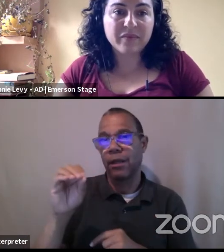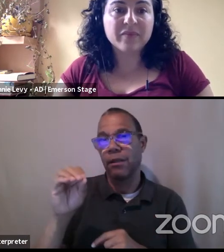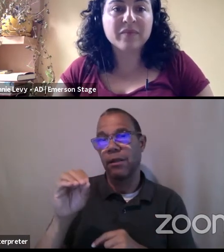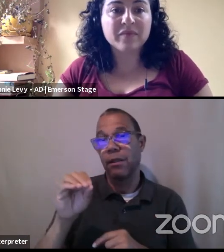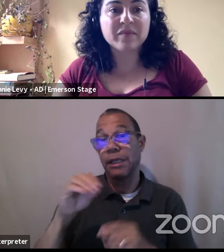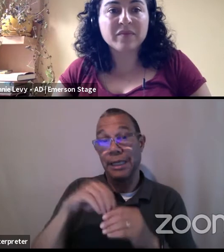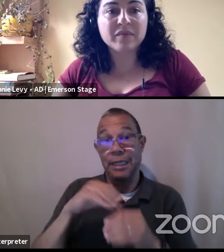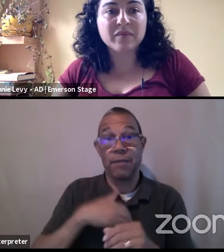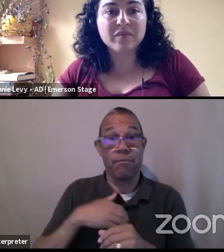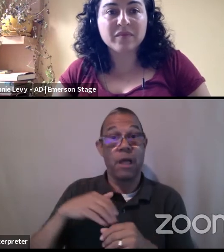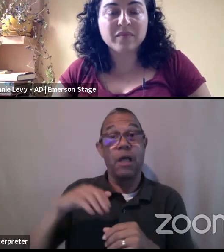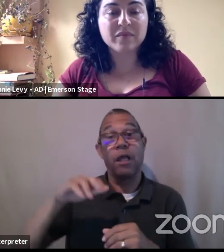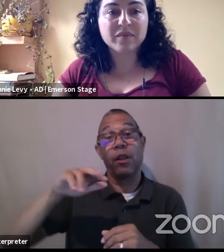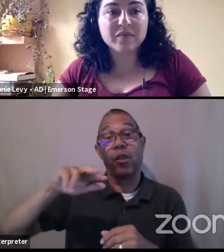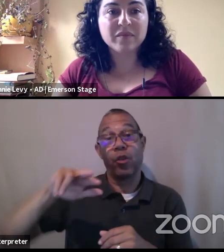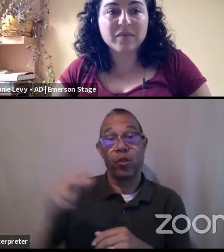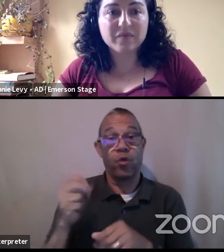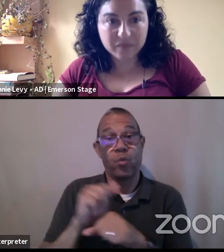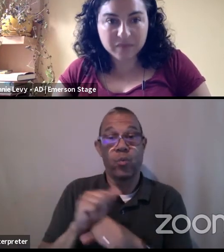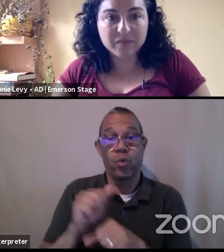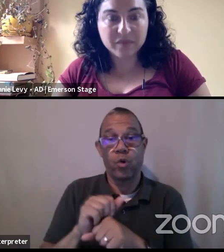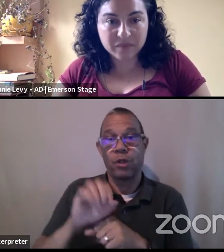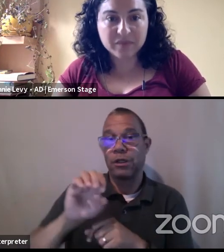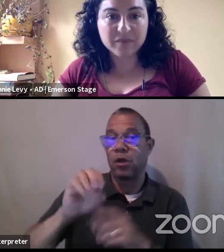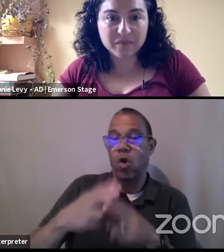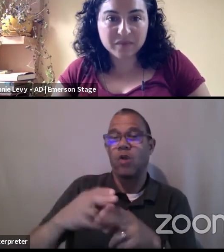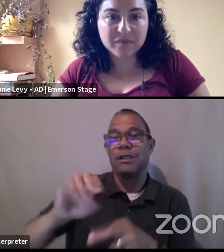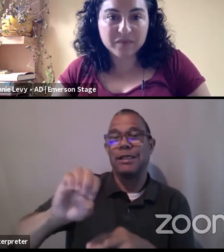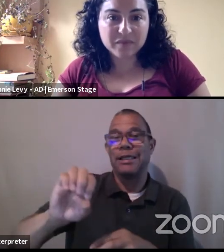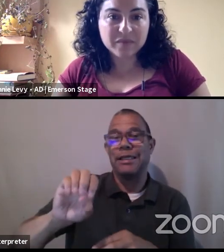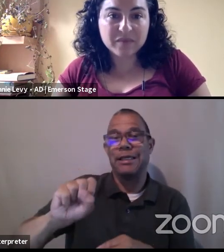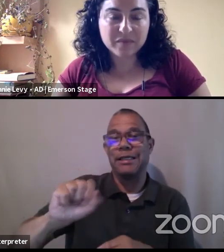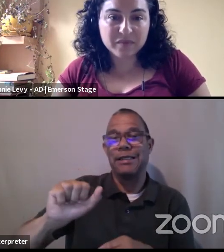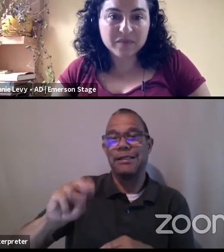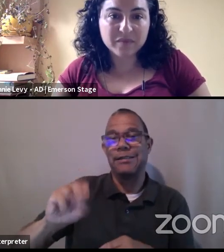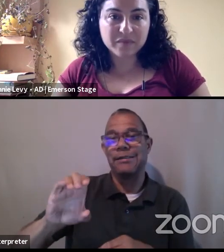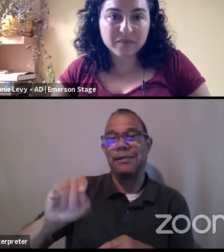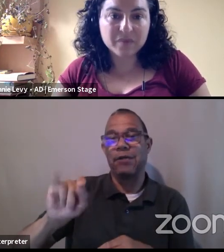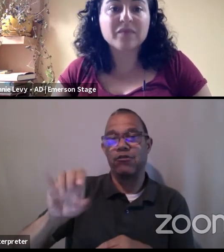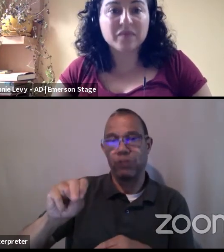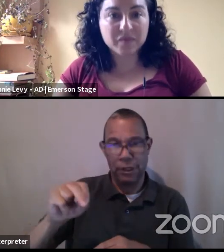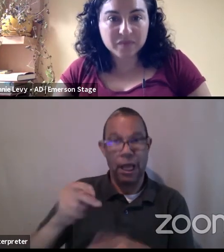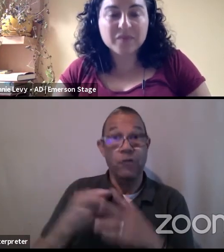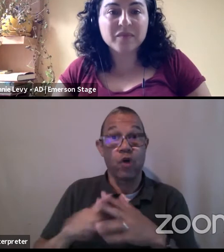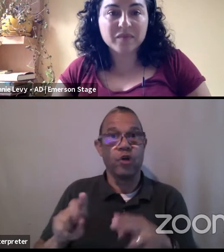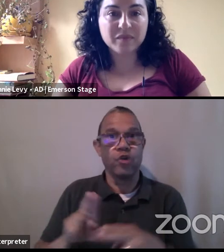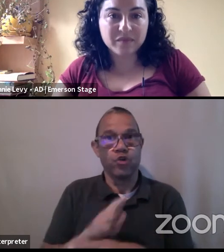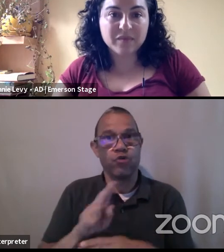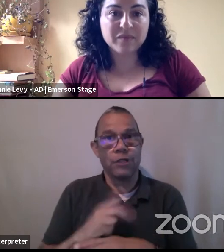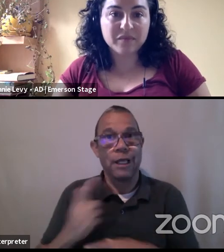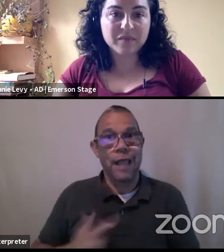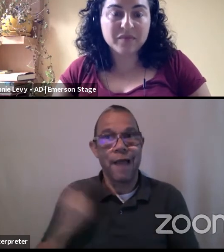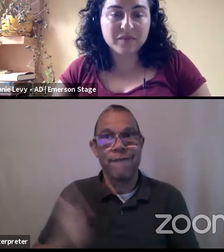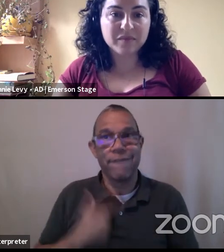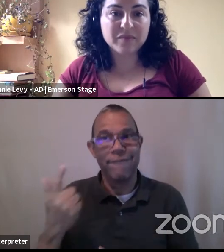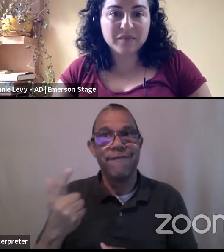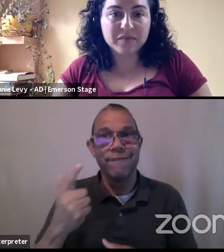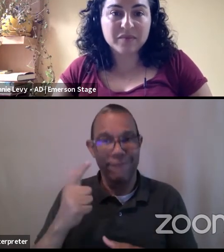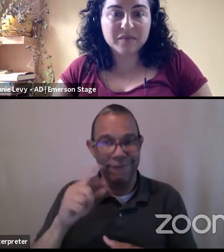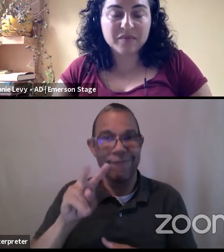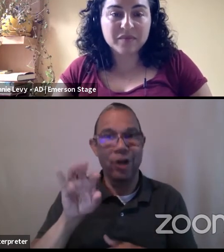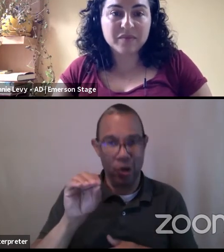work, E-Station, I started to use live video. Later on, I used